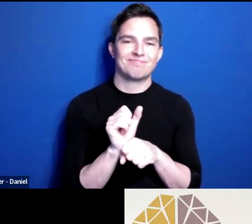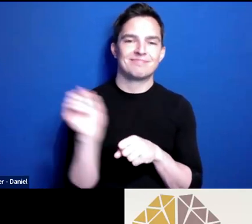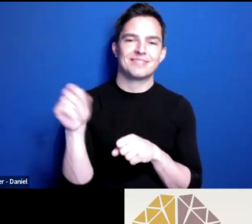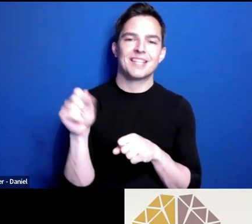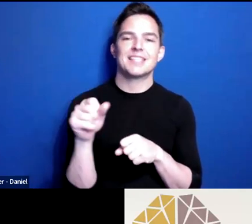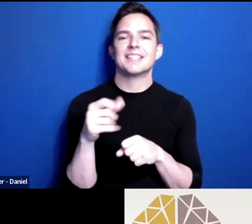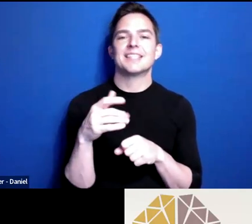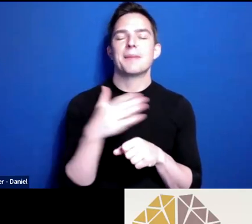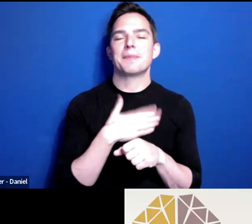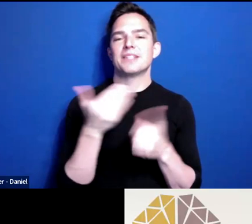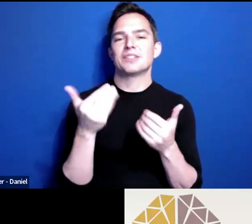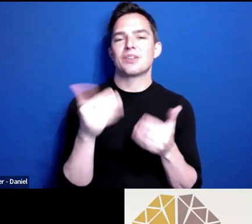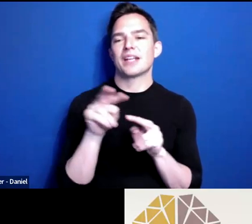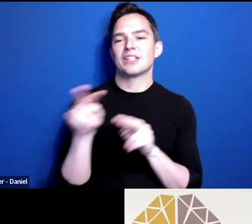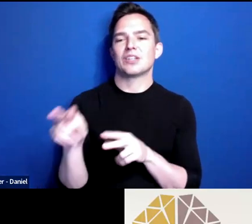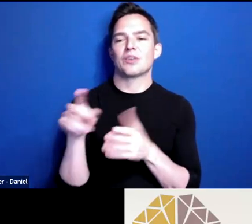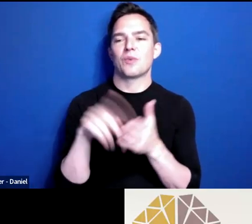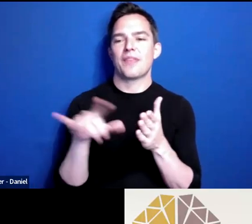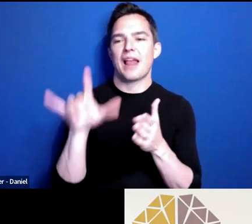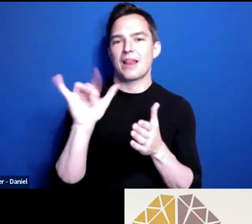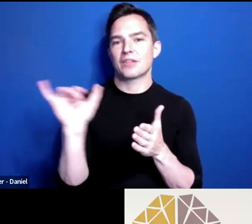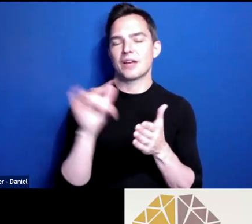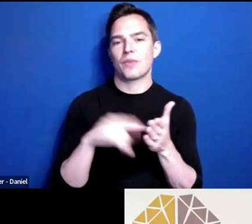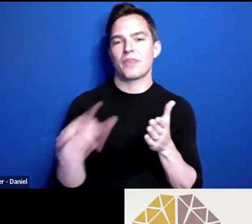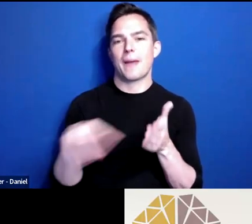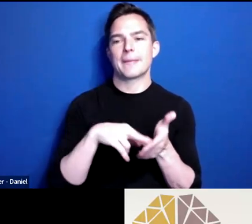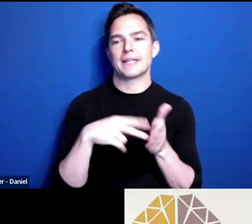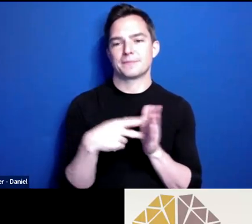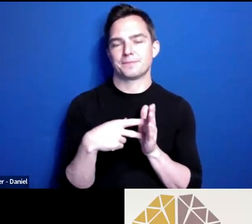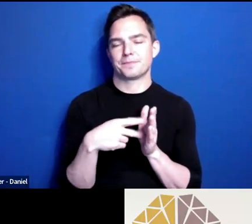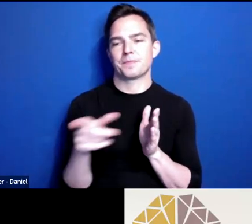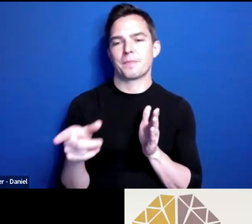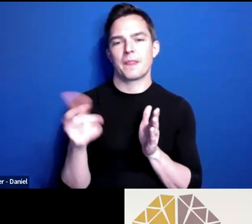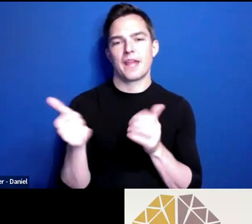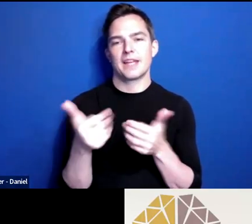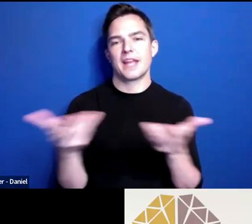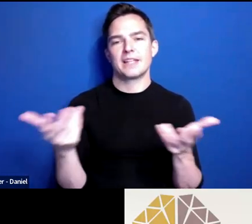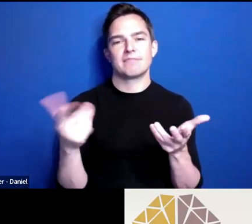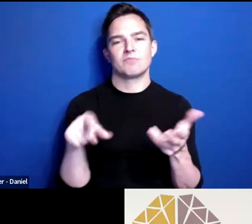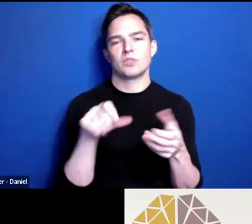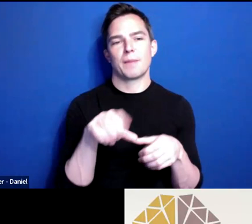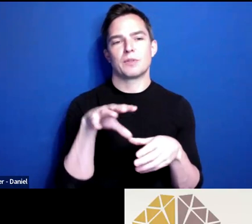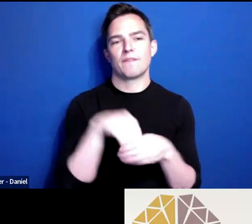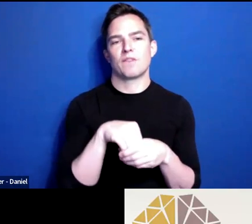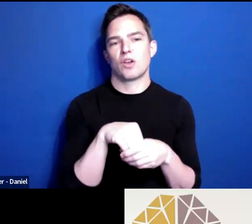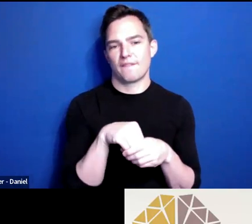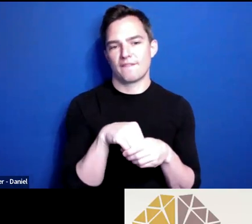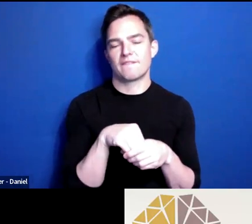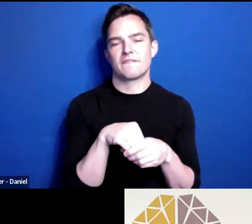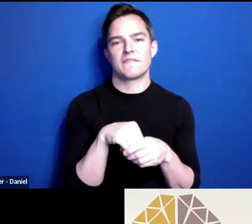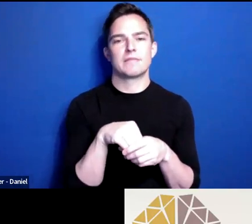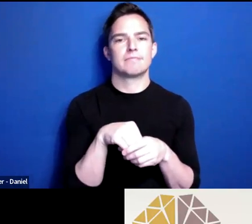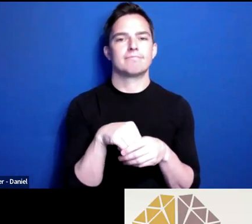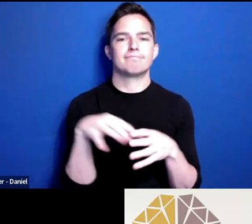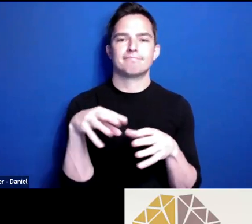please go take a look at what that looks like and what that means, and how, if anything, you can get involved and